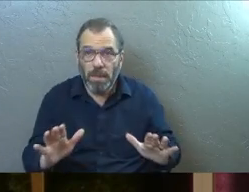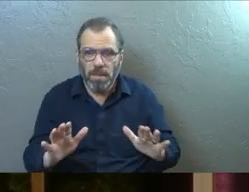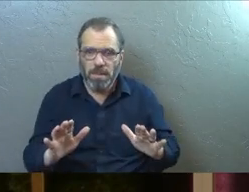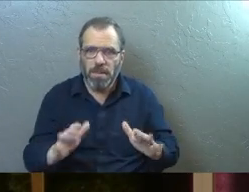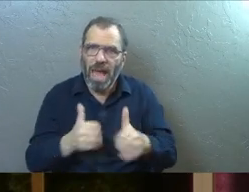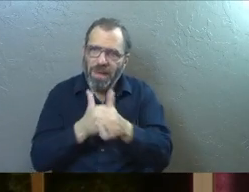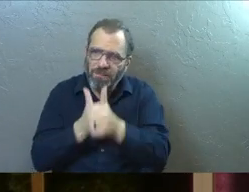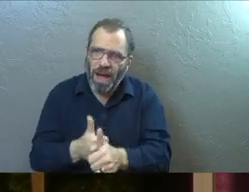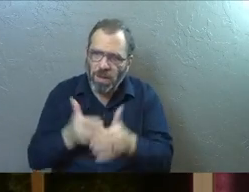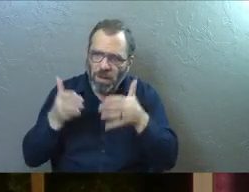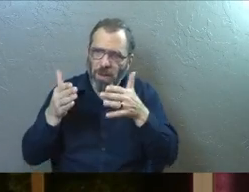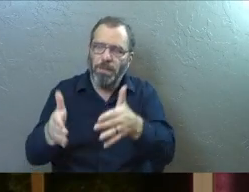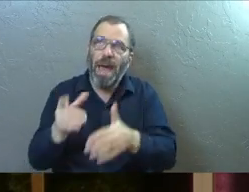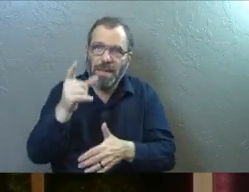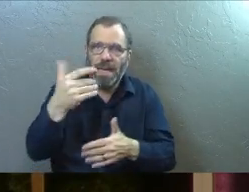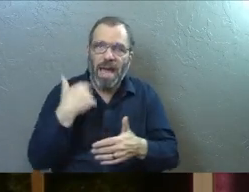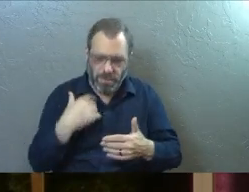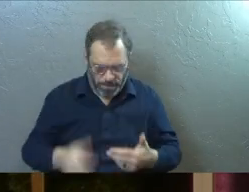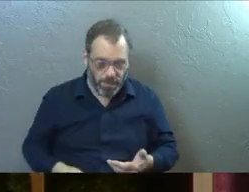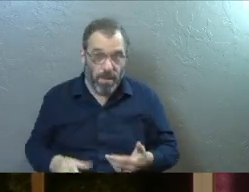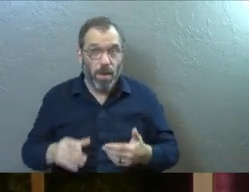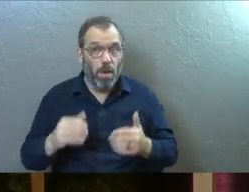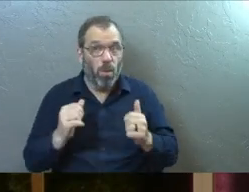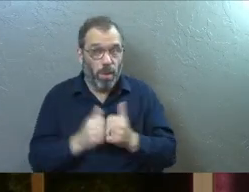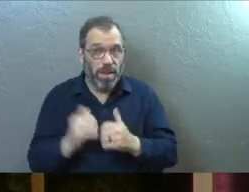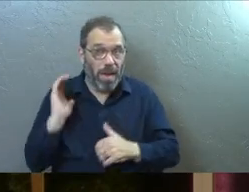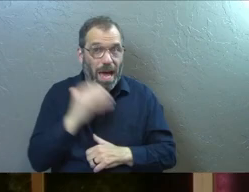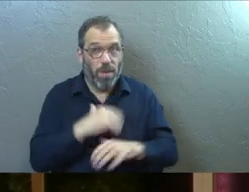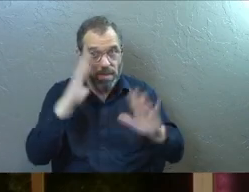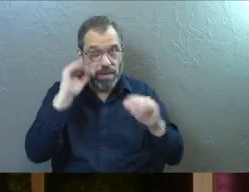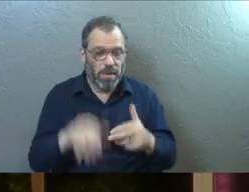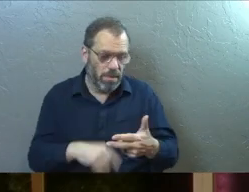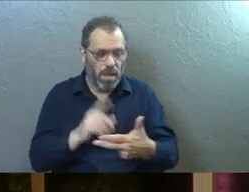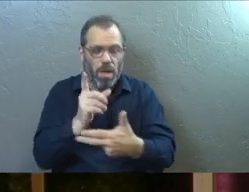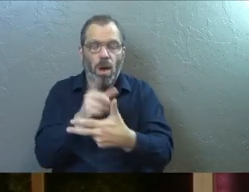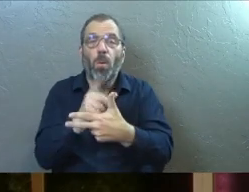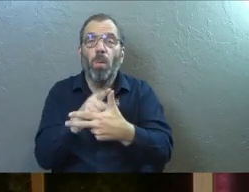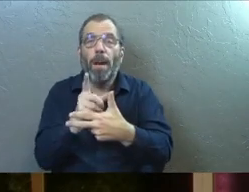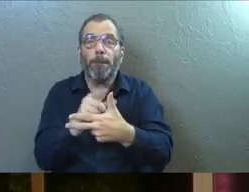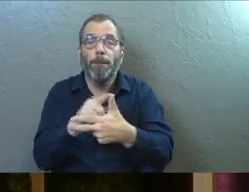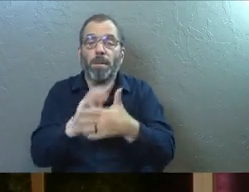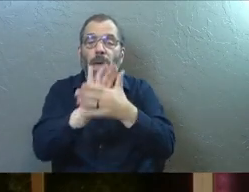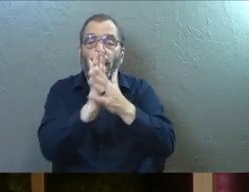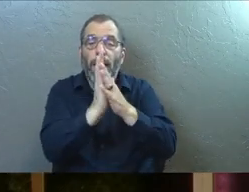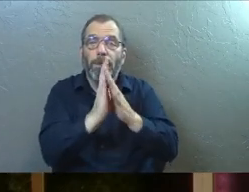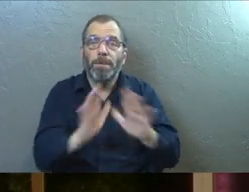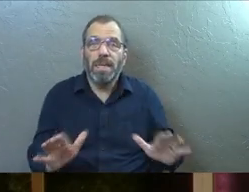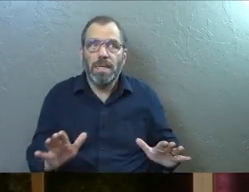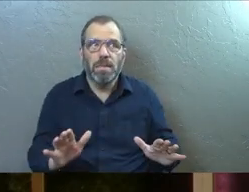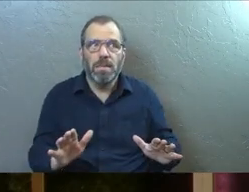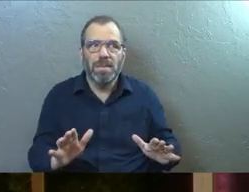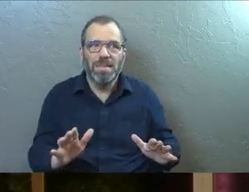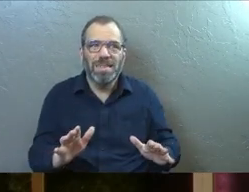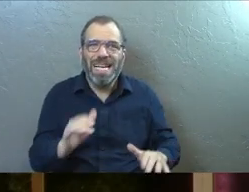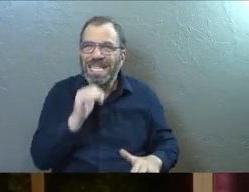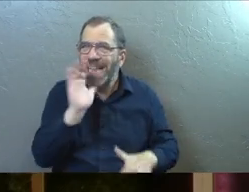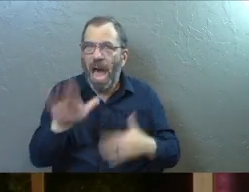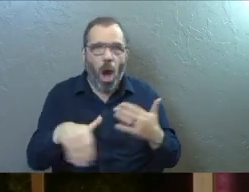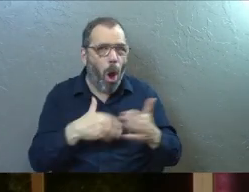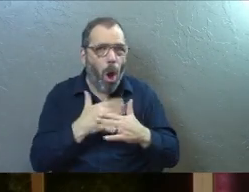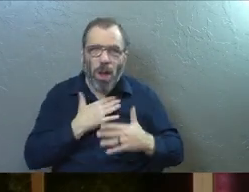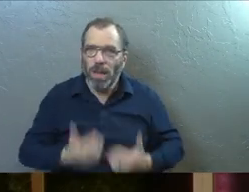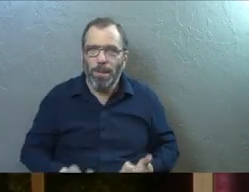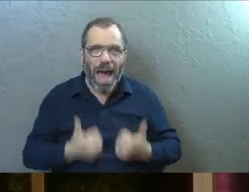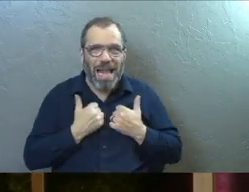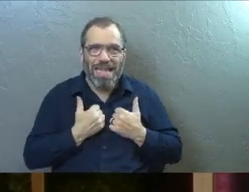walk that path of peace that I think God has for us when it comes to our expectations. So number one, peace is not just all the things in my